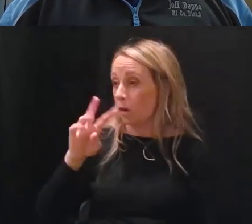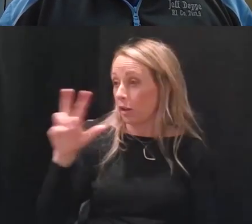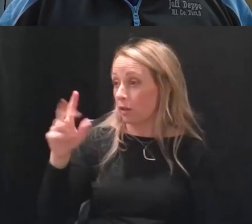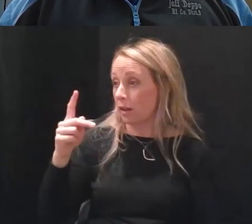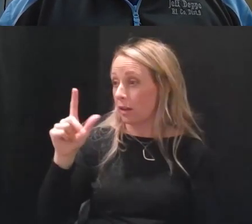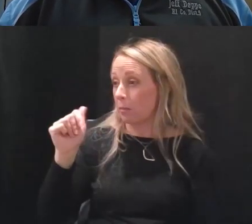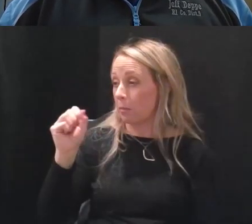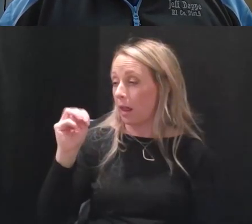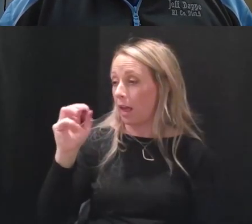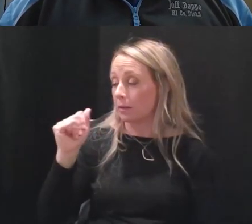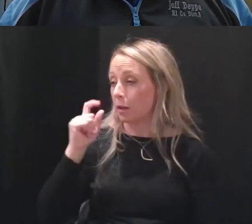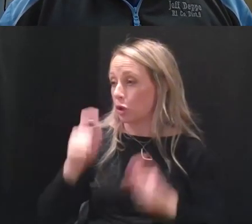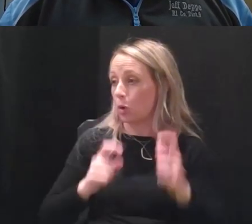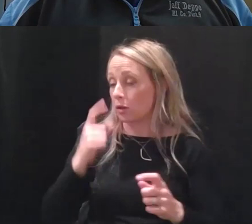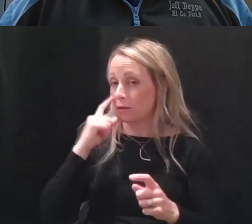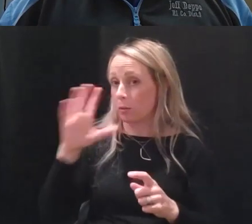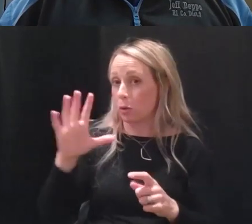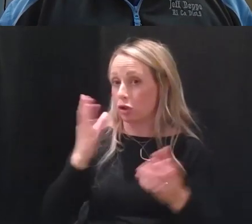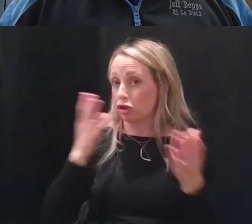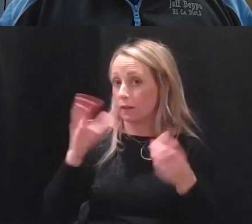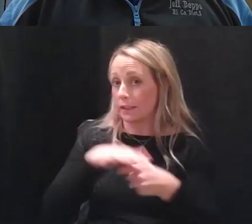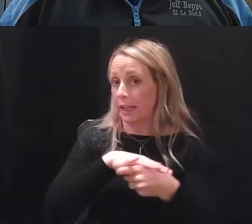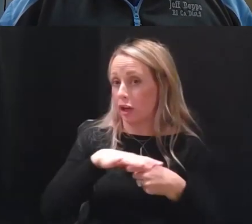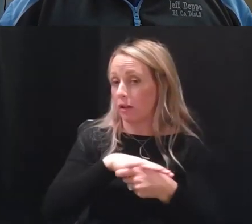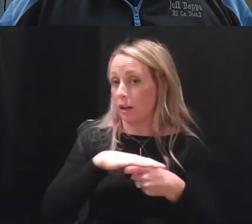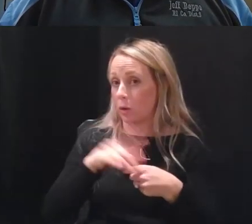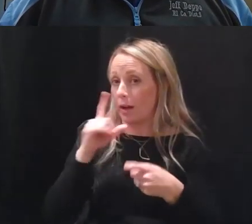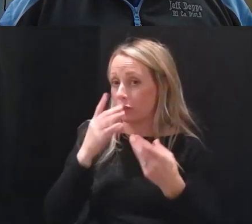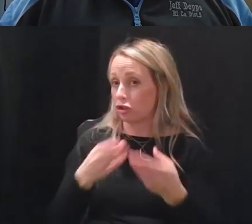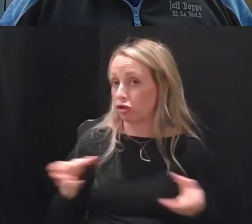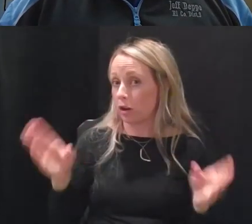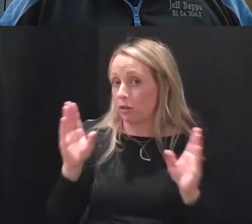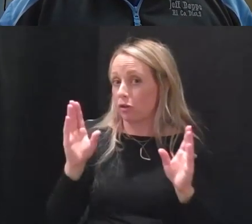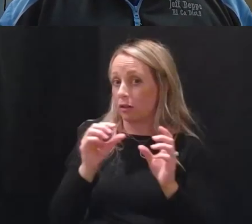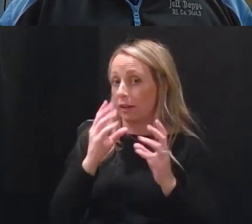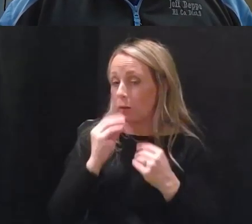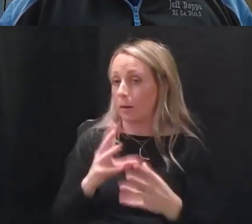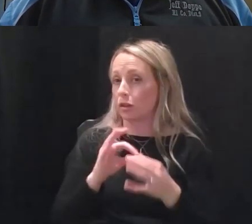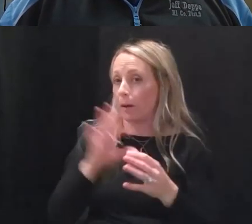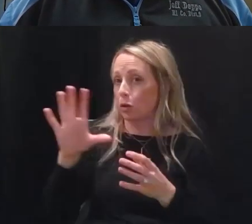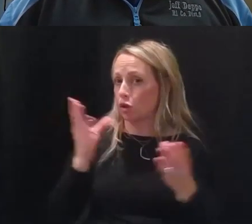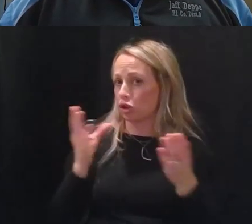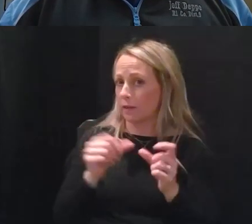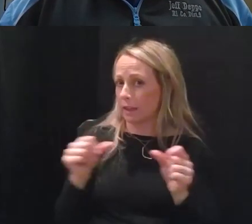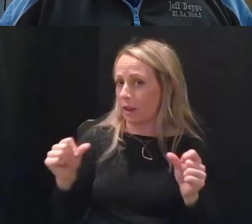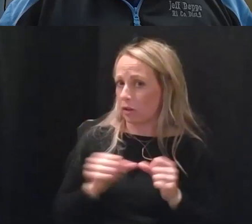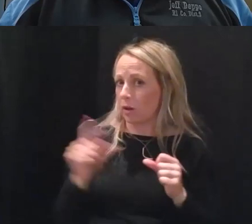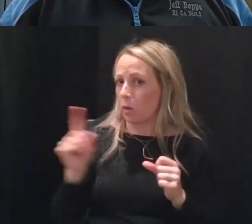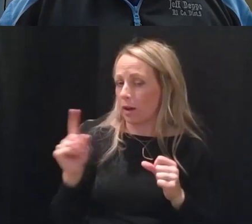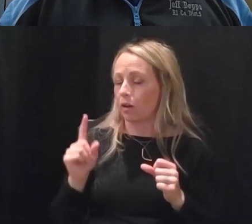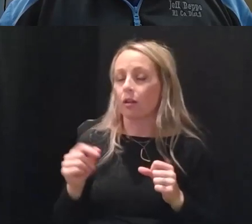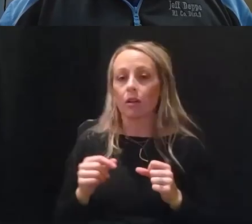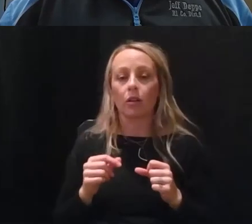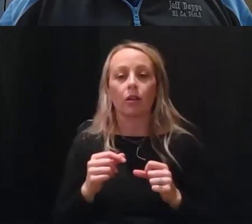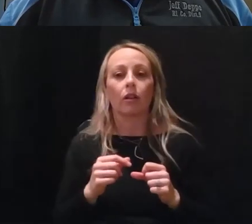service area? And maybe you can just give us a general information on what that service area is. Yeah, those are from our